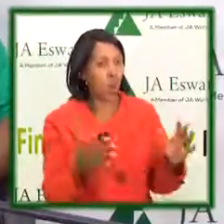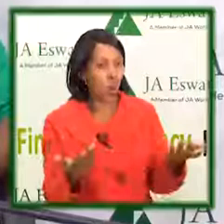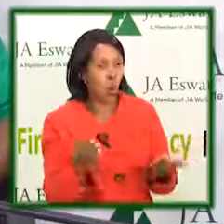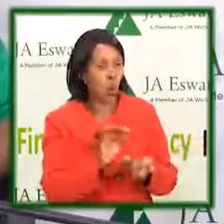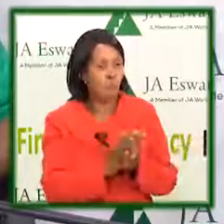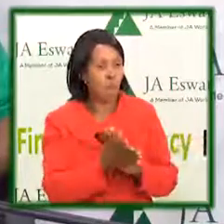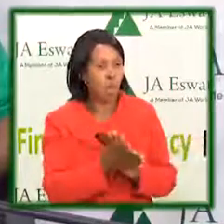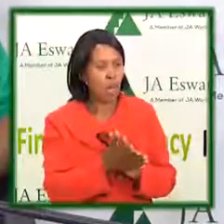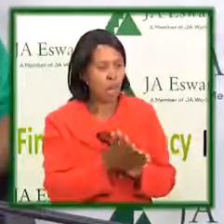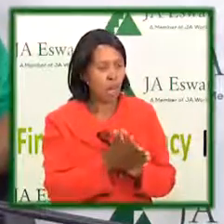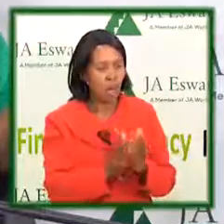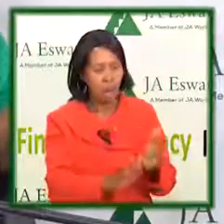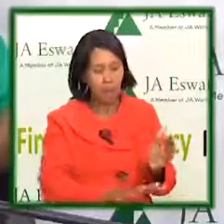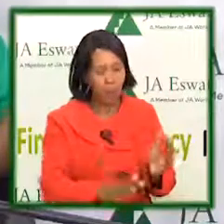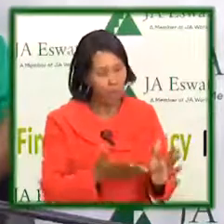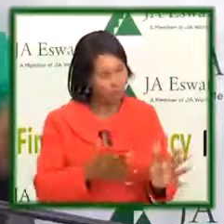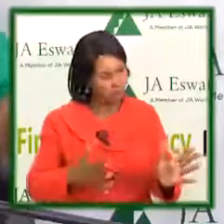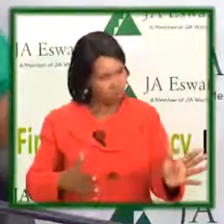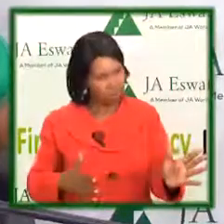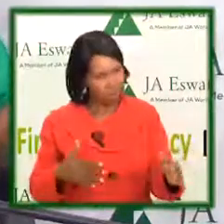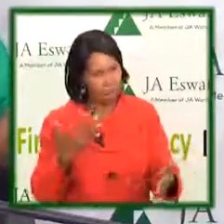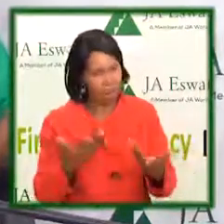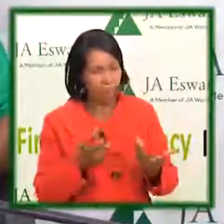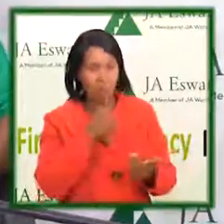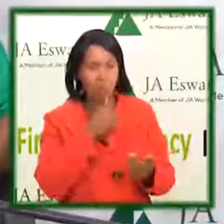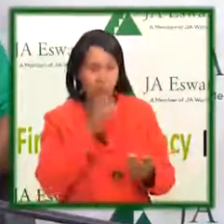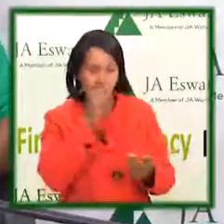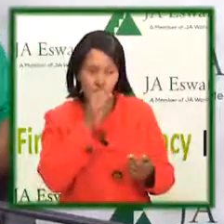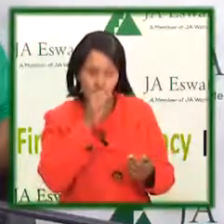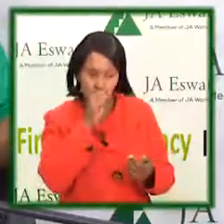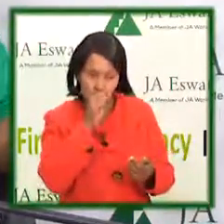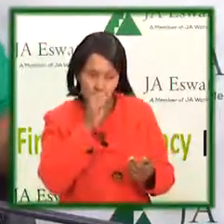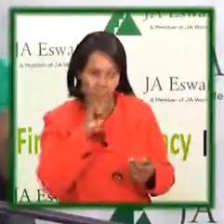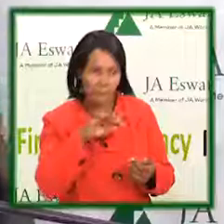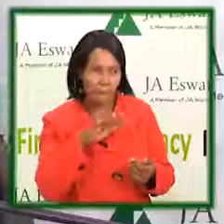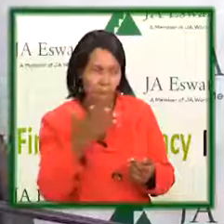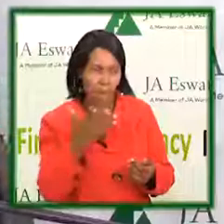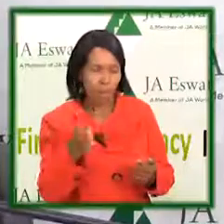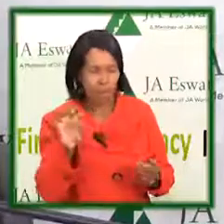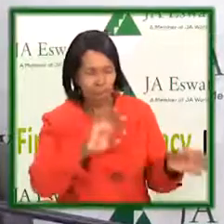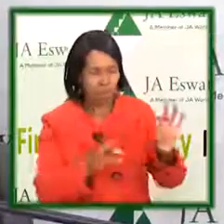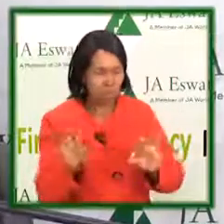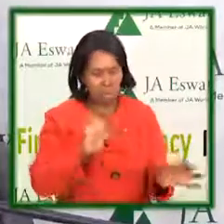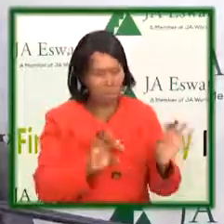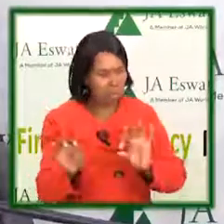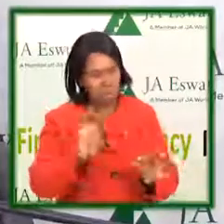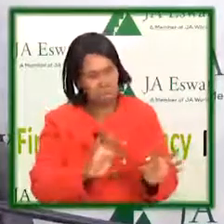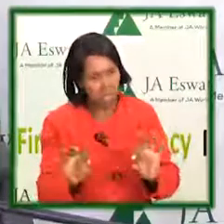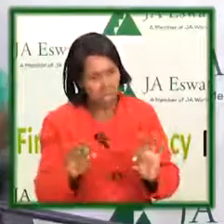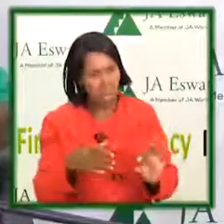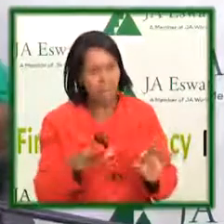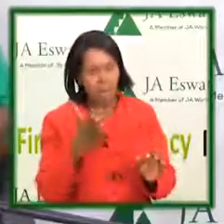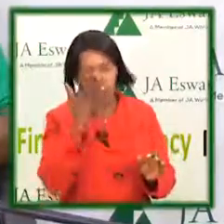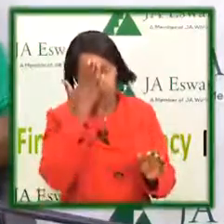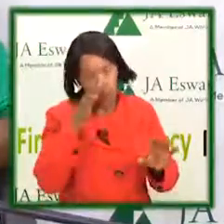paraffin, what formula do I use to mix that one?